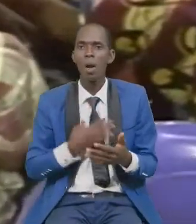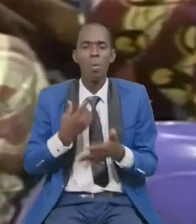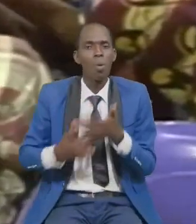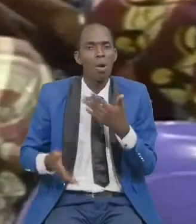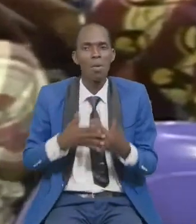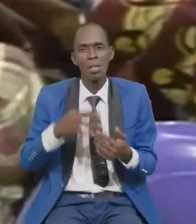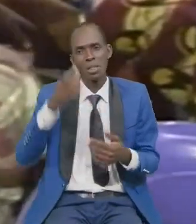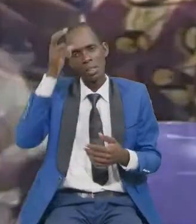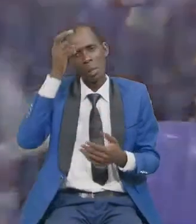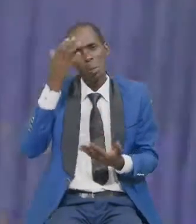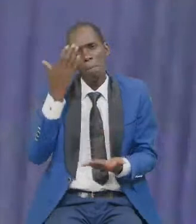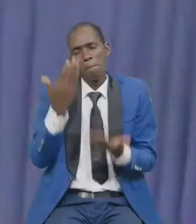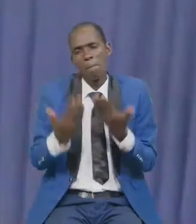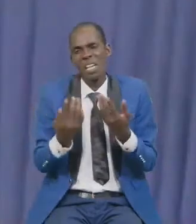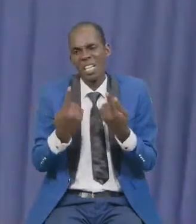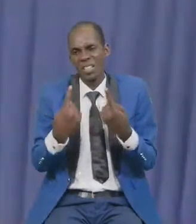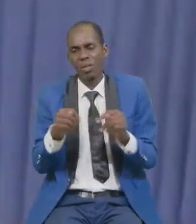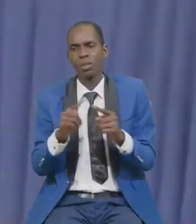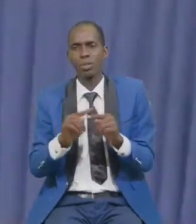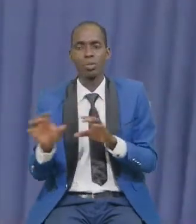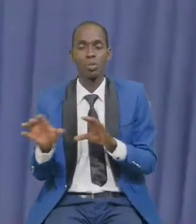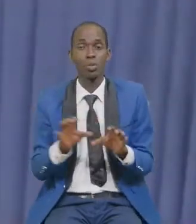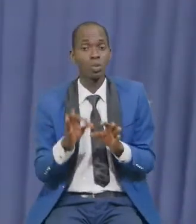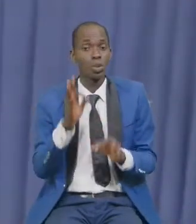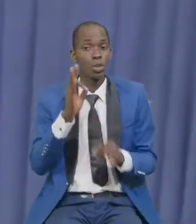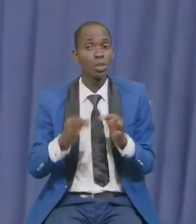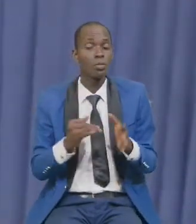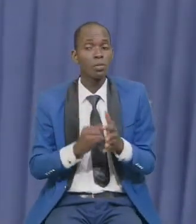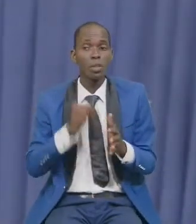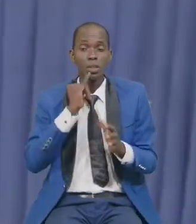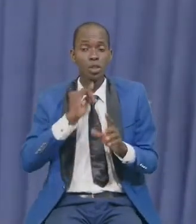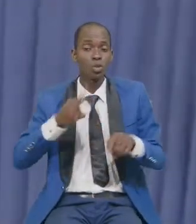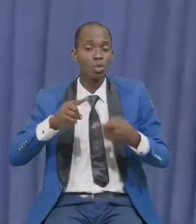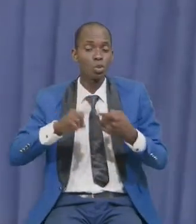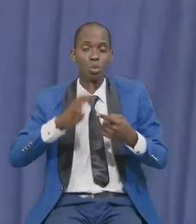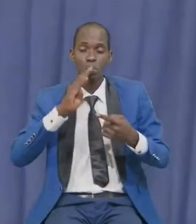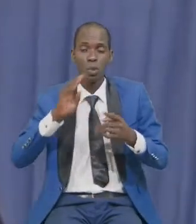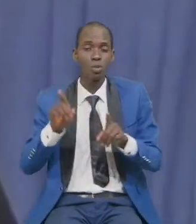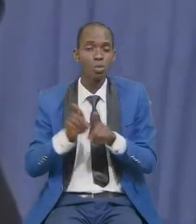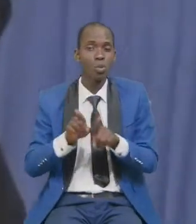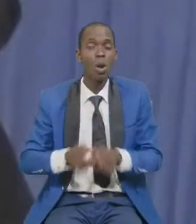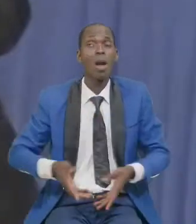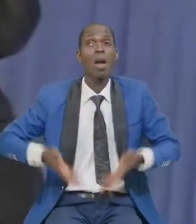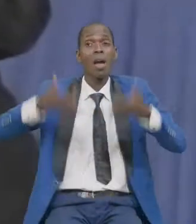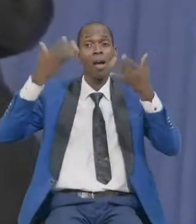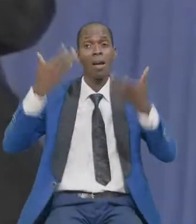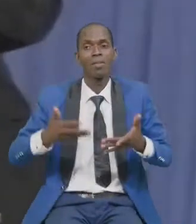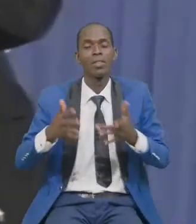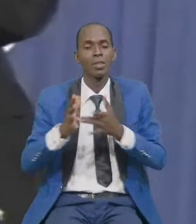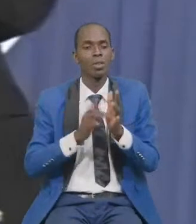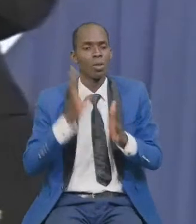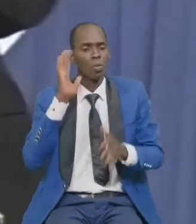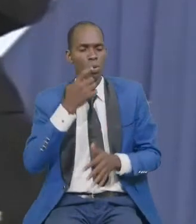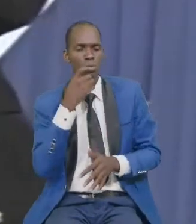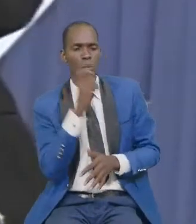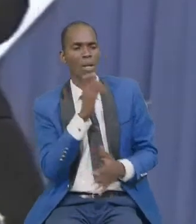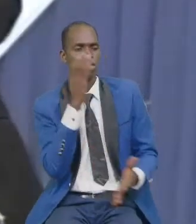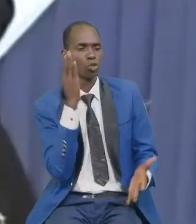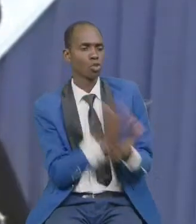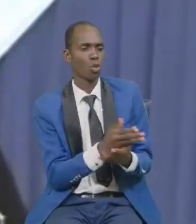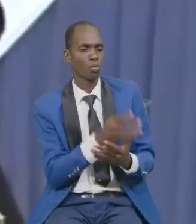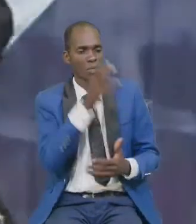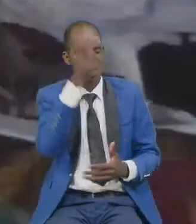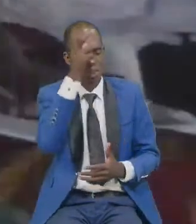do, if it's going to be too heavy, Jesus will stop there. And Satan will